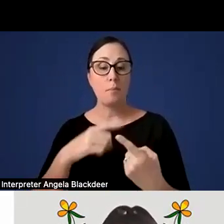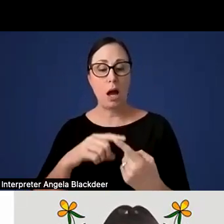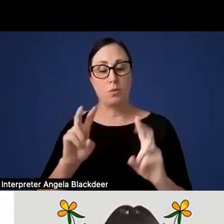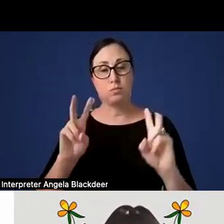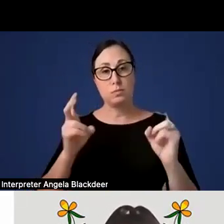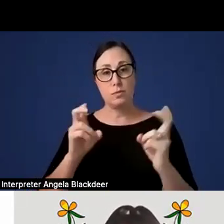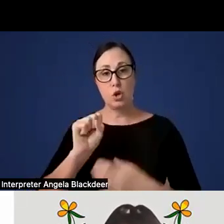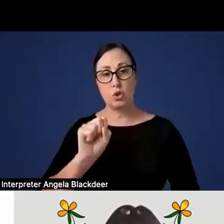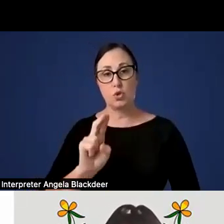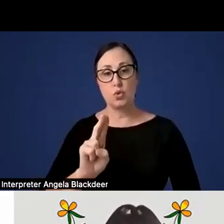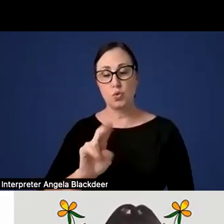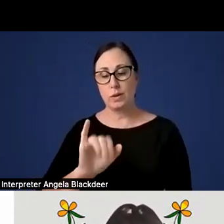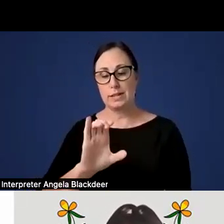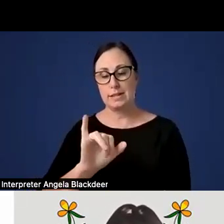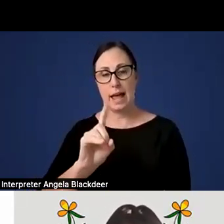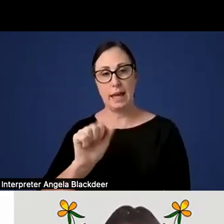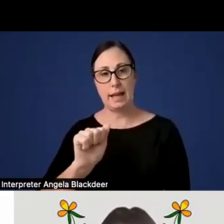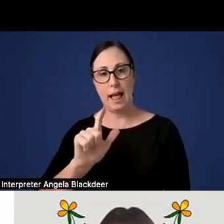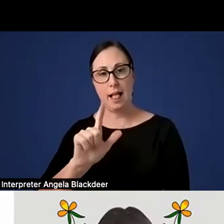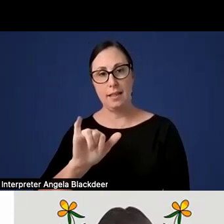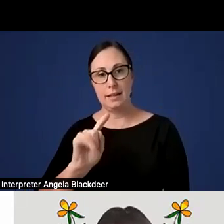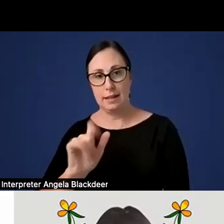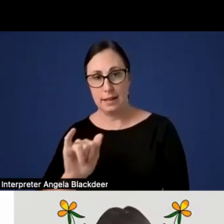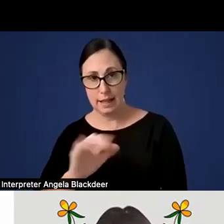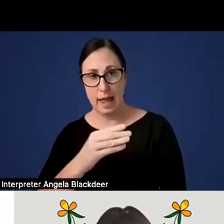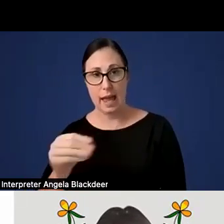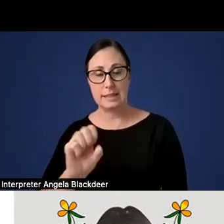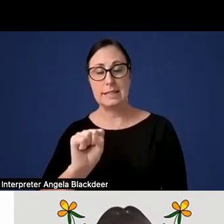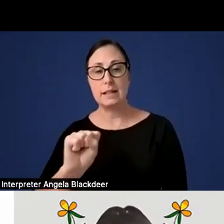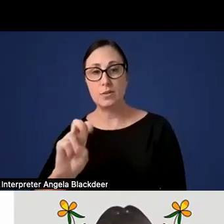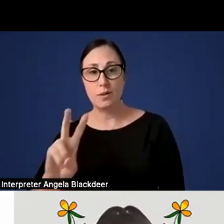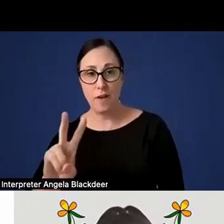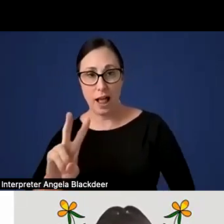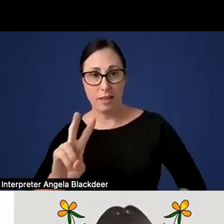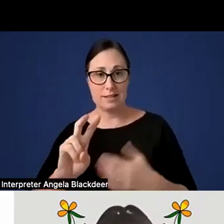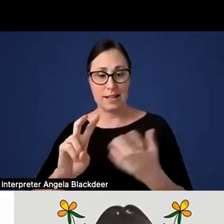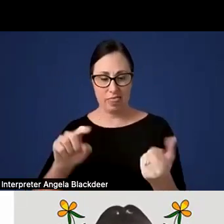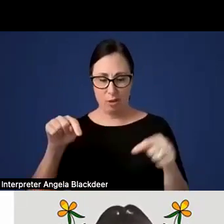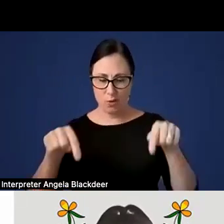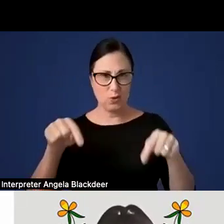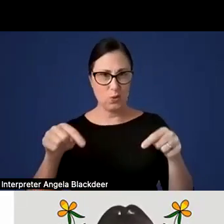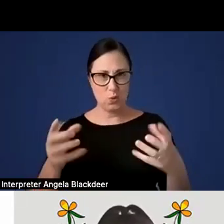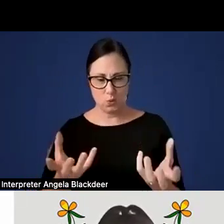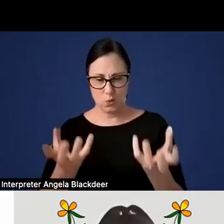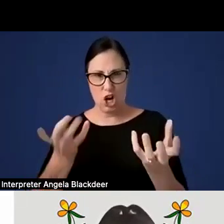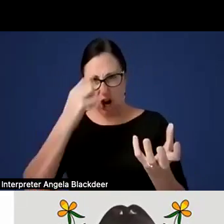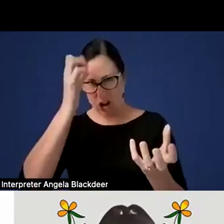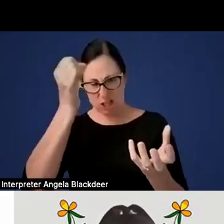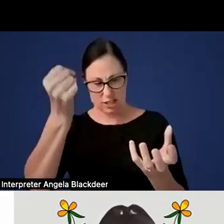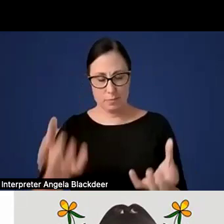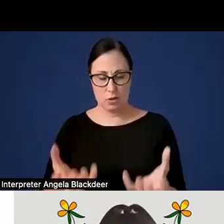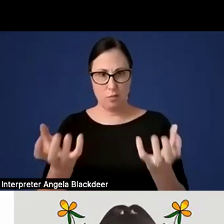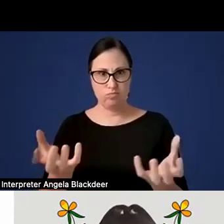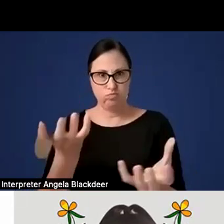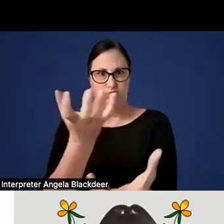suicidality and sexual violence, the intersections thereof, and the many different ways that these